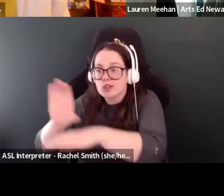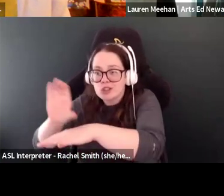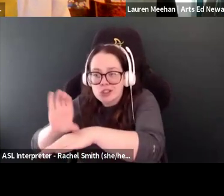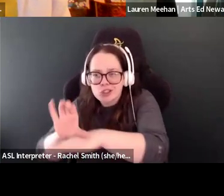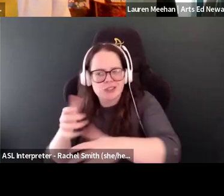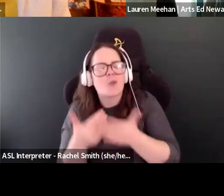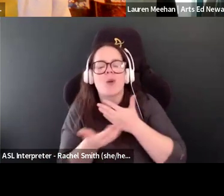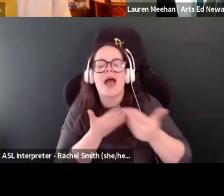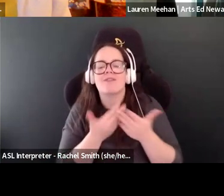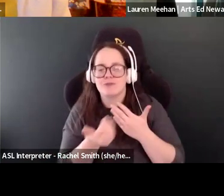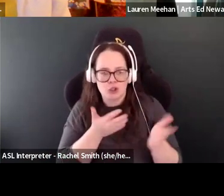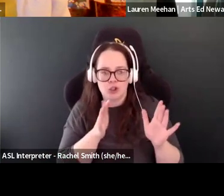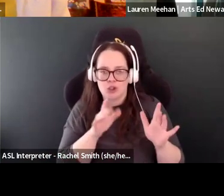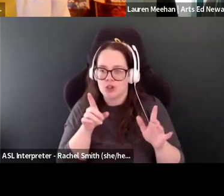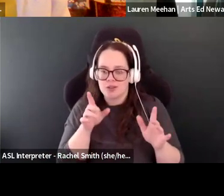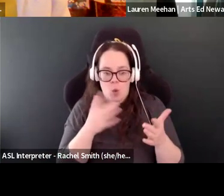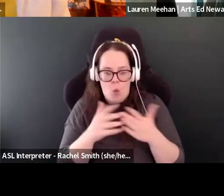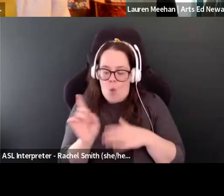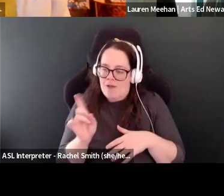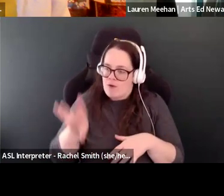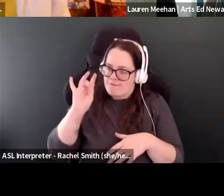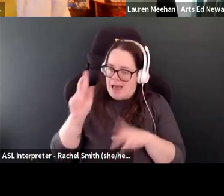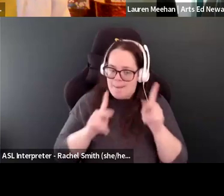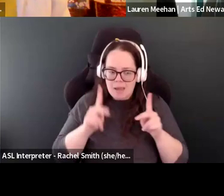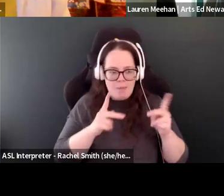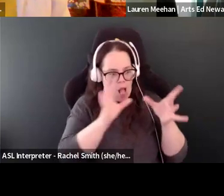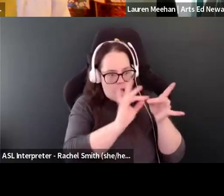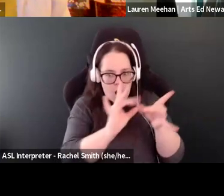wherever you find them, to be able to champion